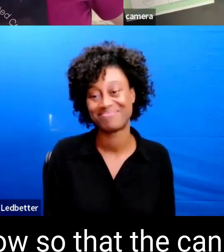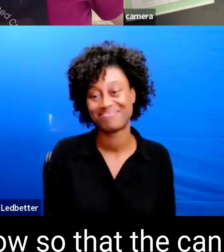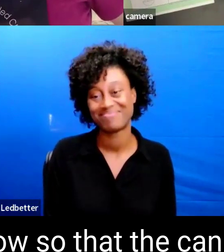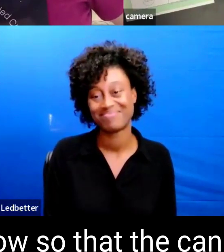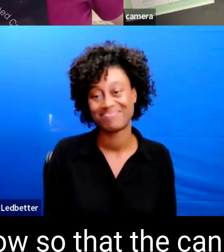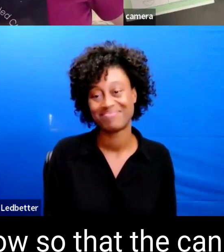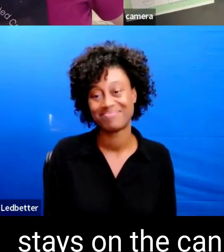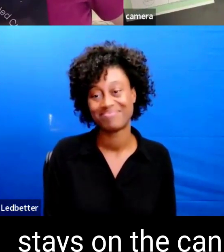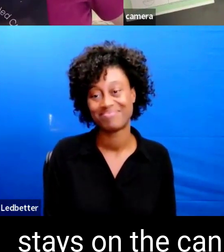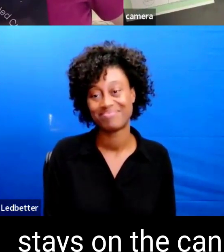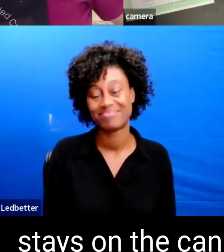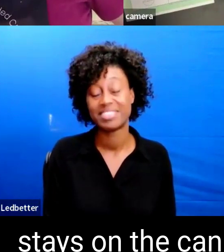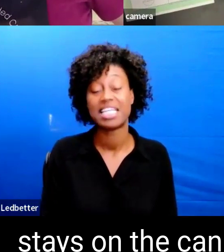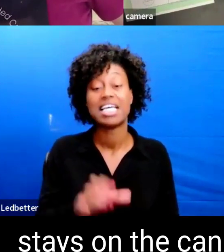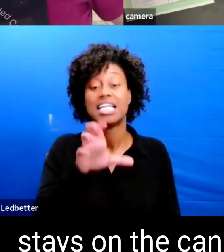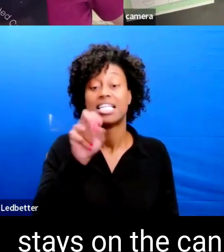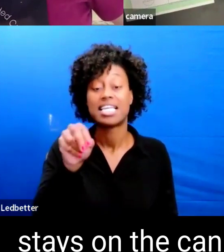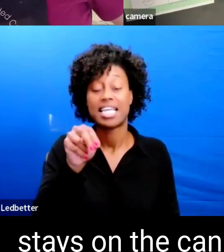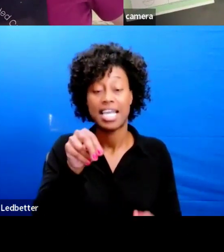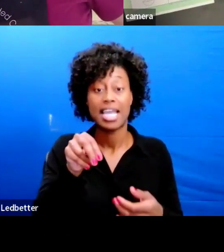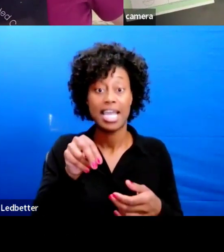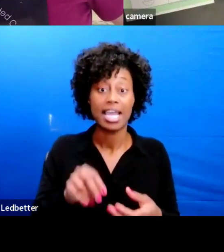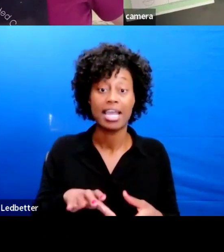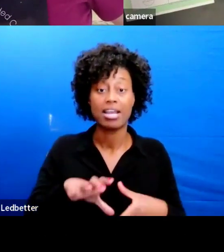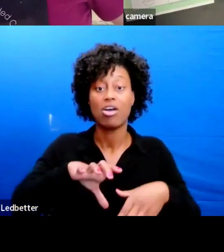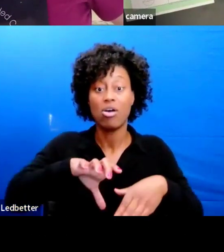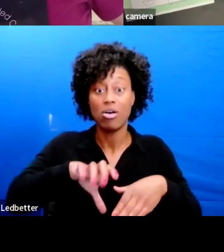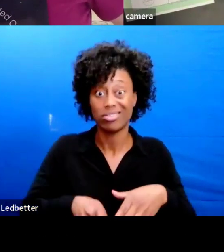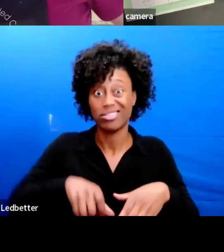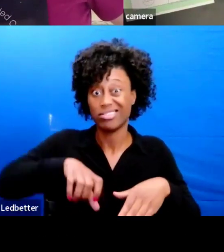so that the can opener stays on the can.